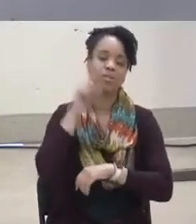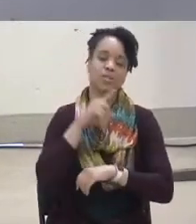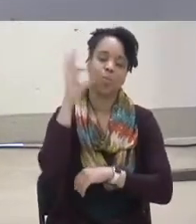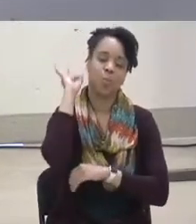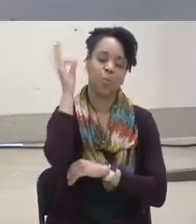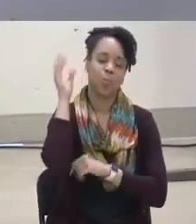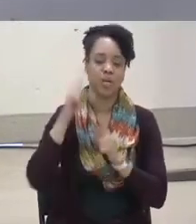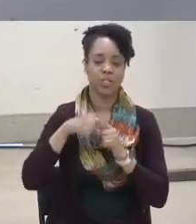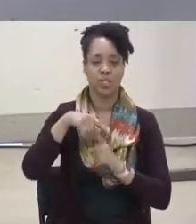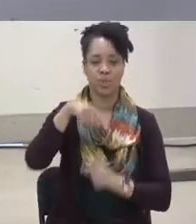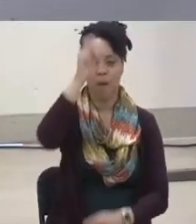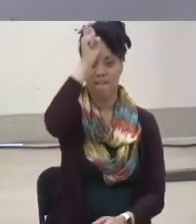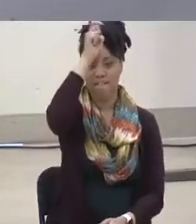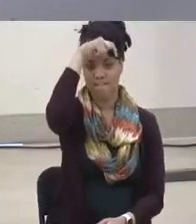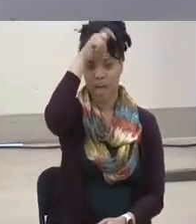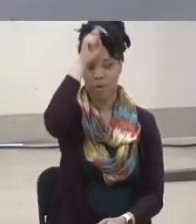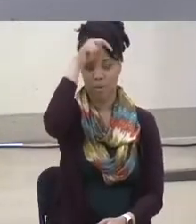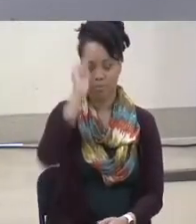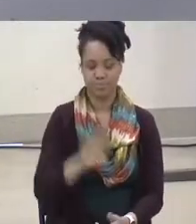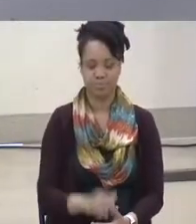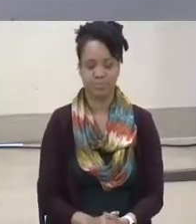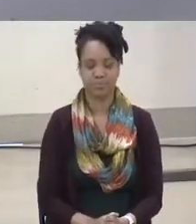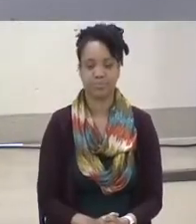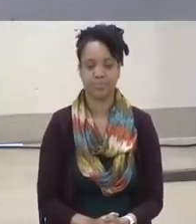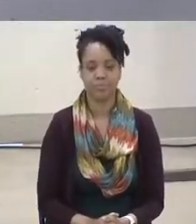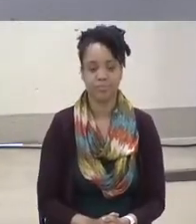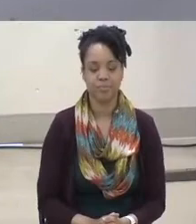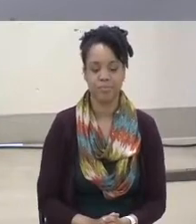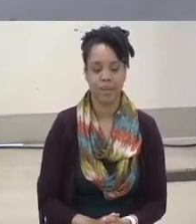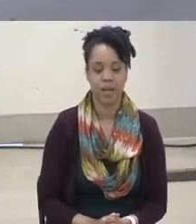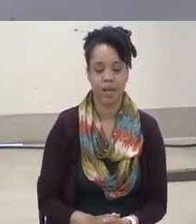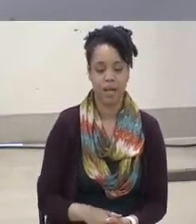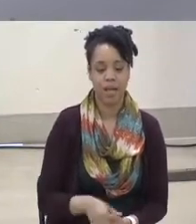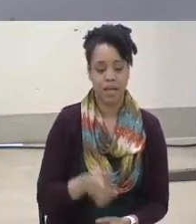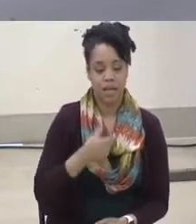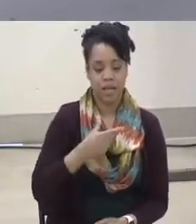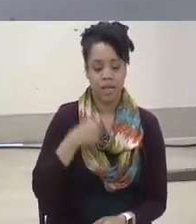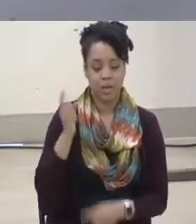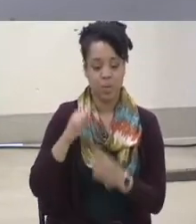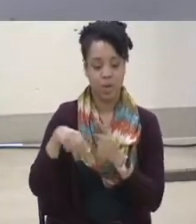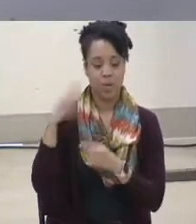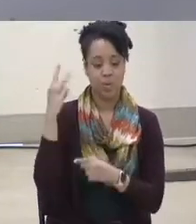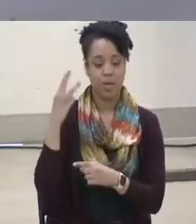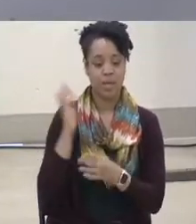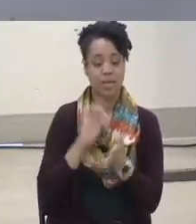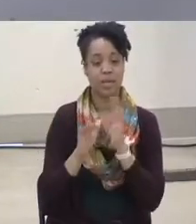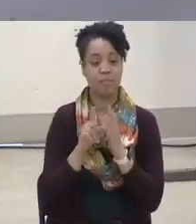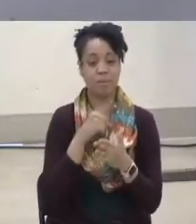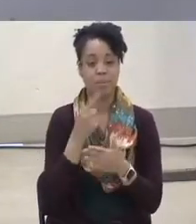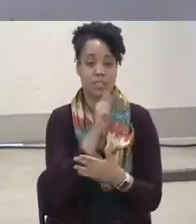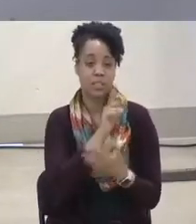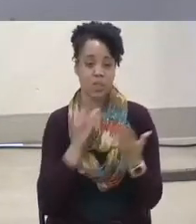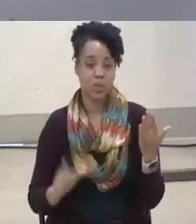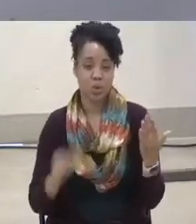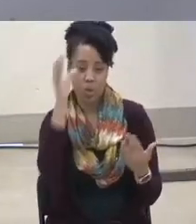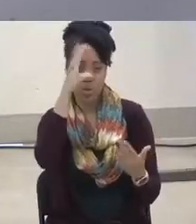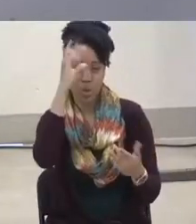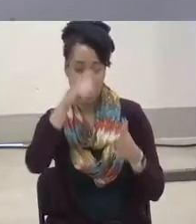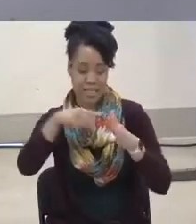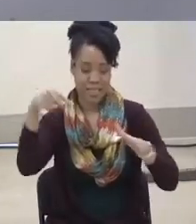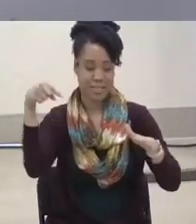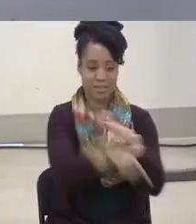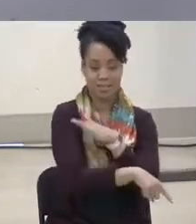Dios manda a Moisés a que vaya a predicarle al faraón. And as he went, the Bible said the Lord sought to kill him. Y mientras él iba de camino, dice que Dios